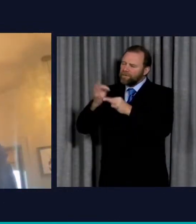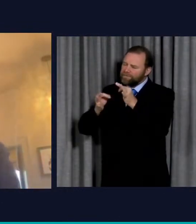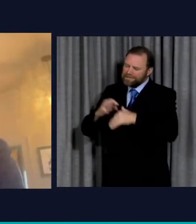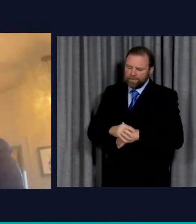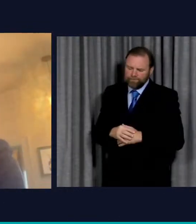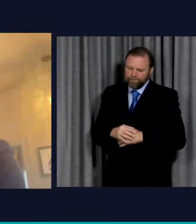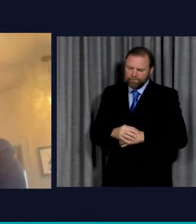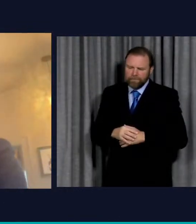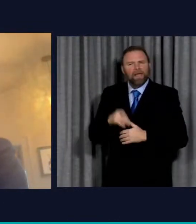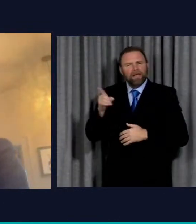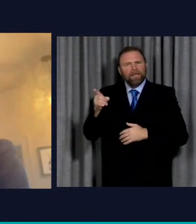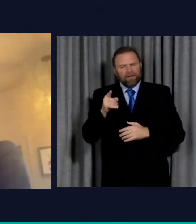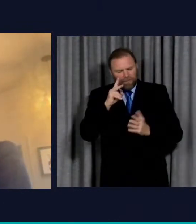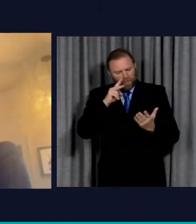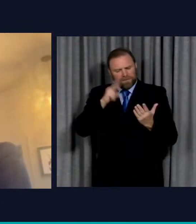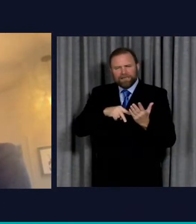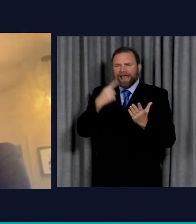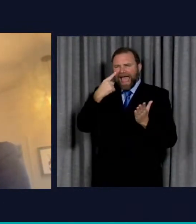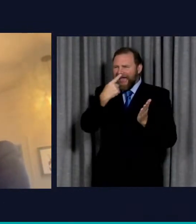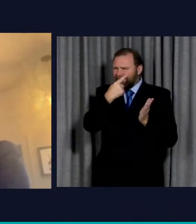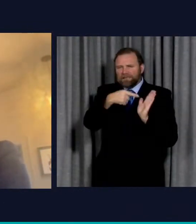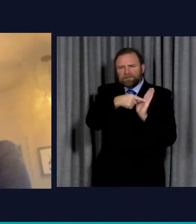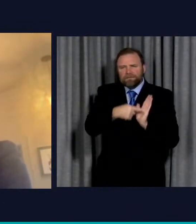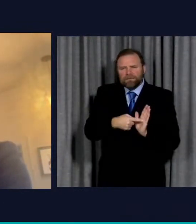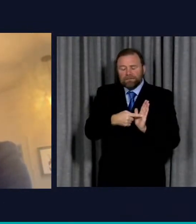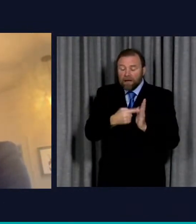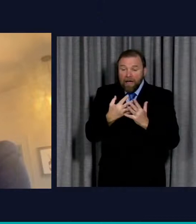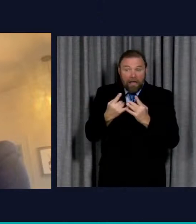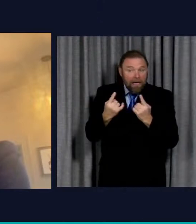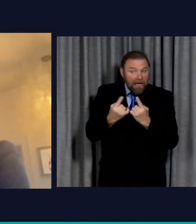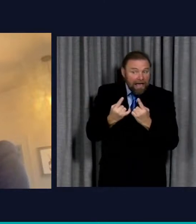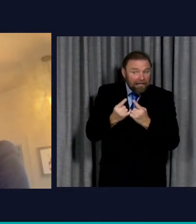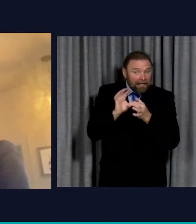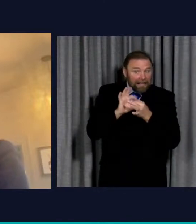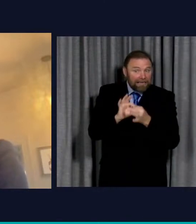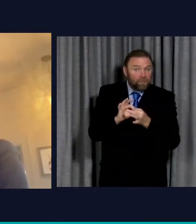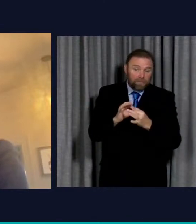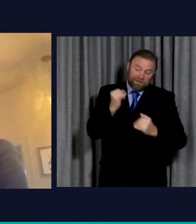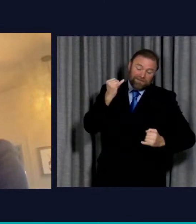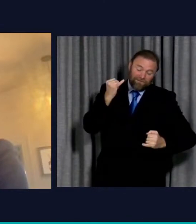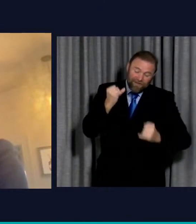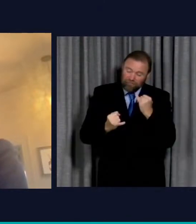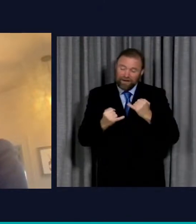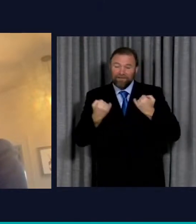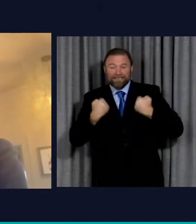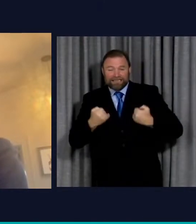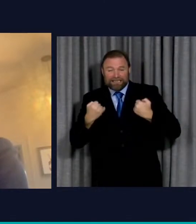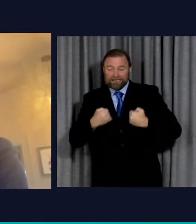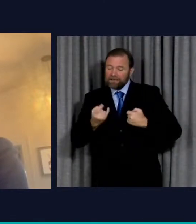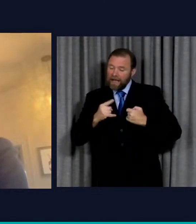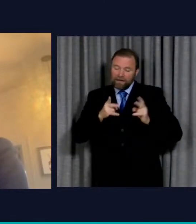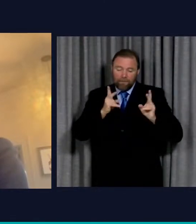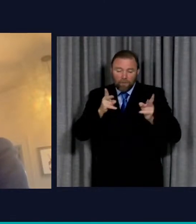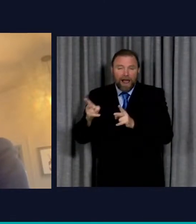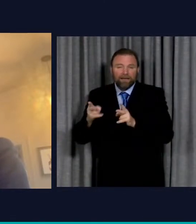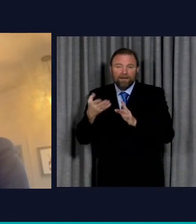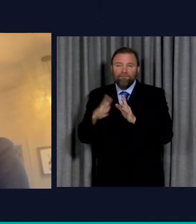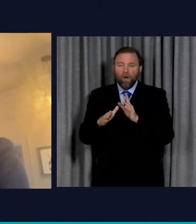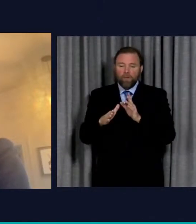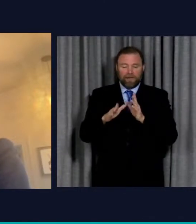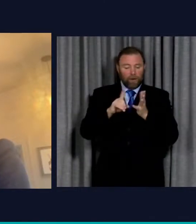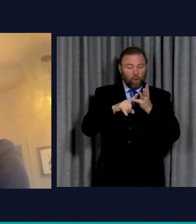you've seen in the evidence about the severity of the disease and mortality from the UK